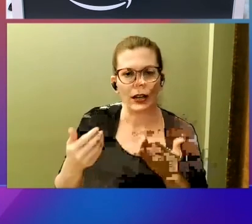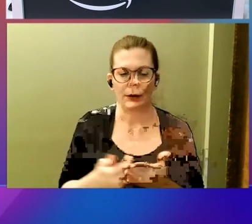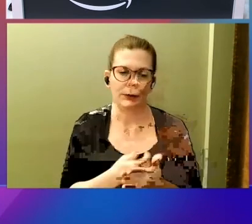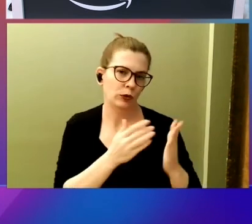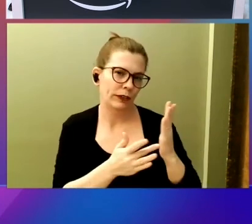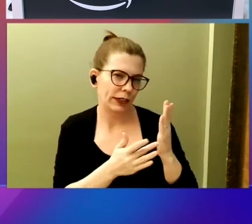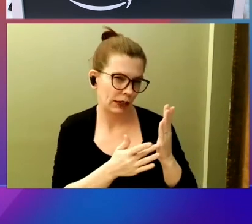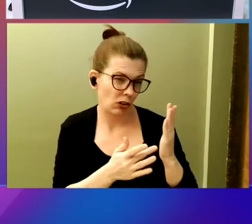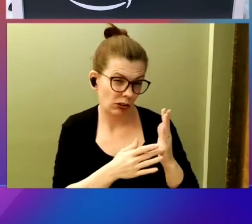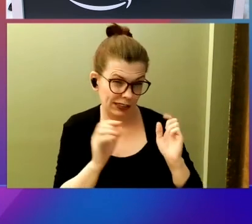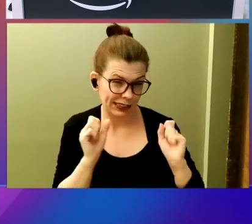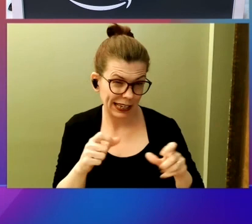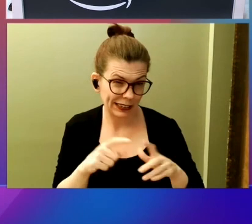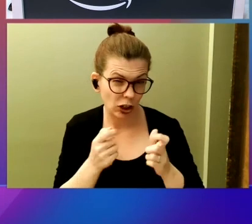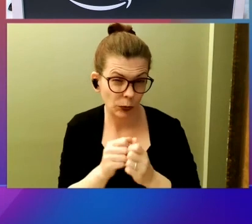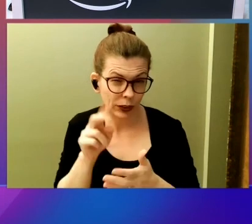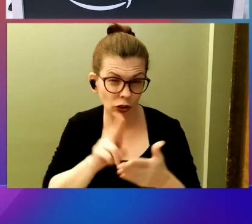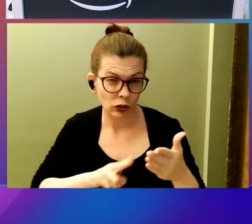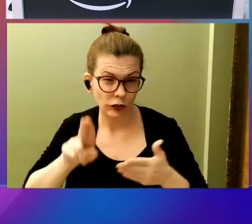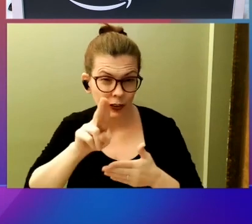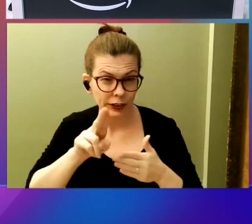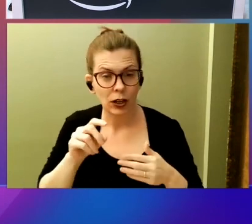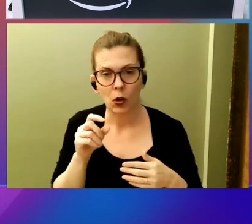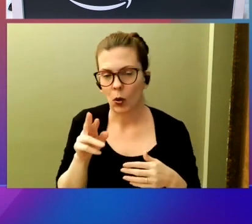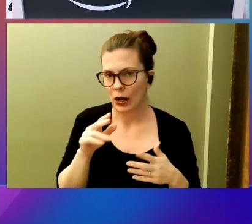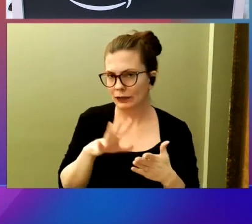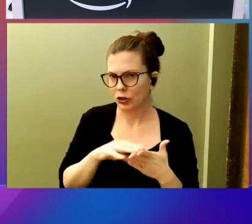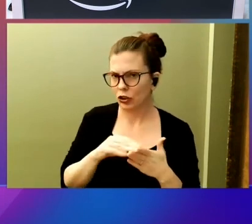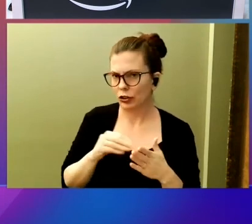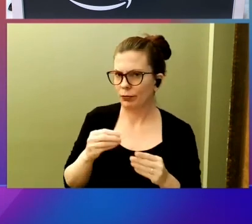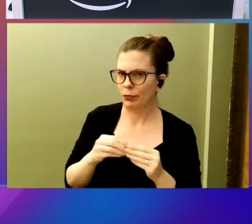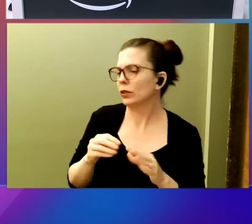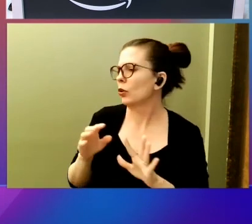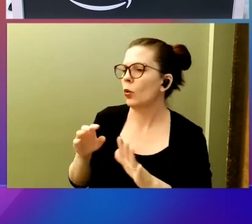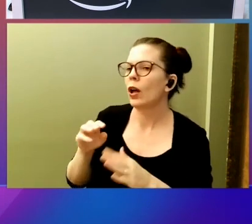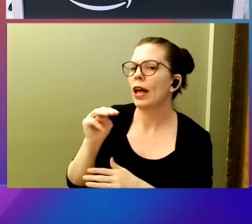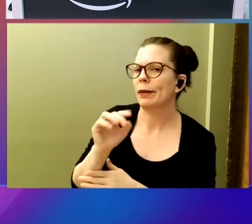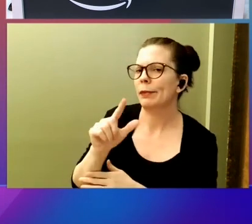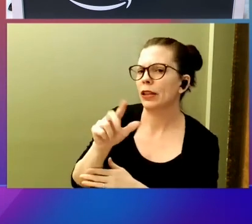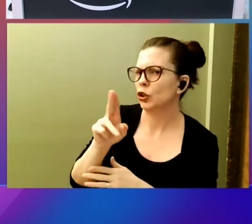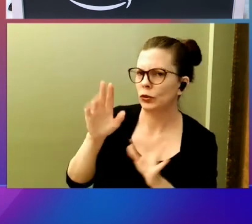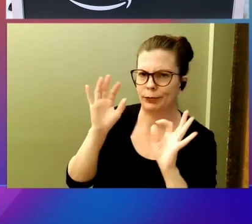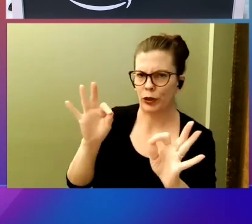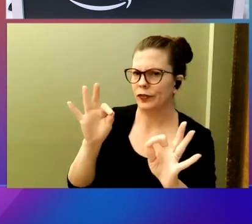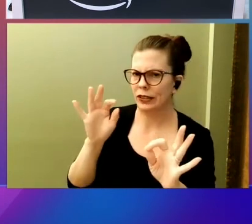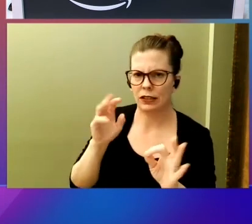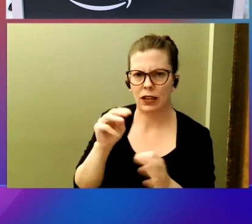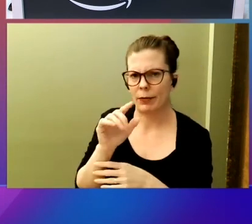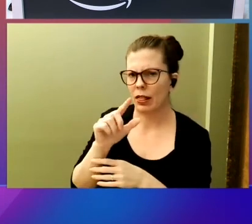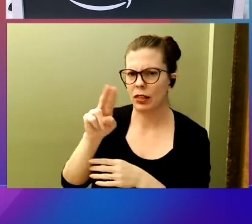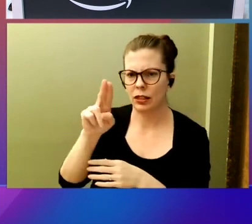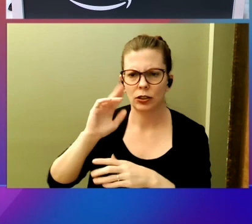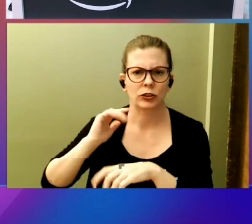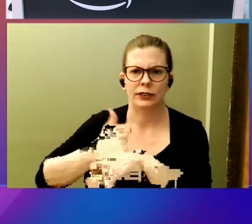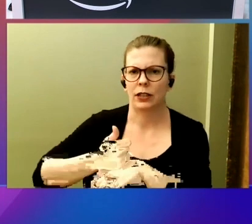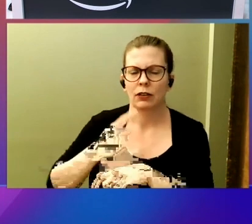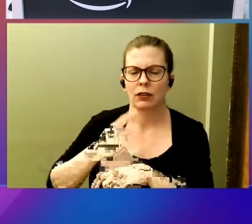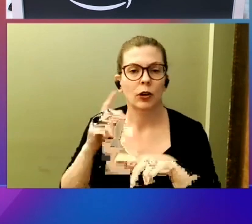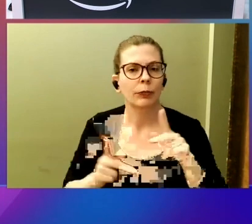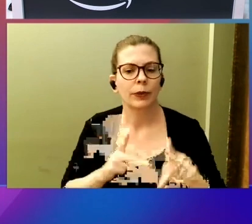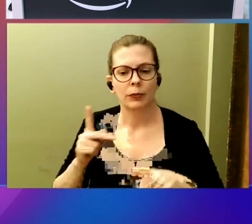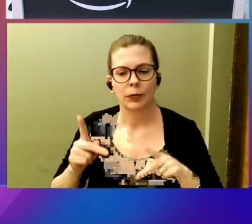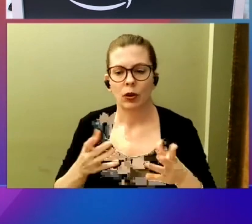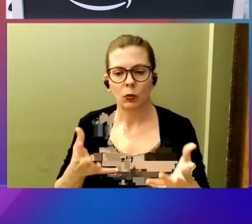with the university, or do I need to learn something? MLU before? is perfect. MLU Yes. is great. Yeah, MLU is designed for people who want to learn about